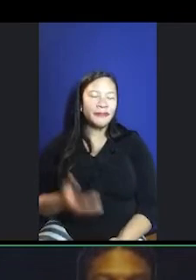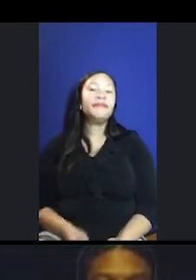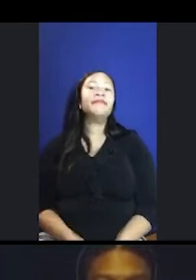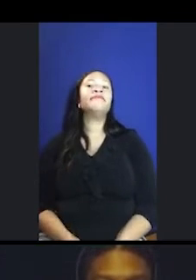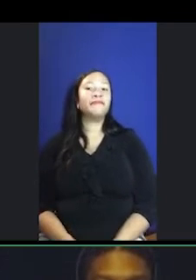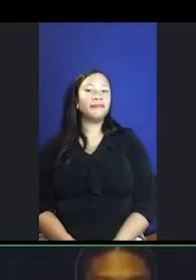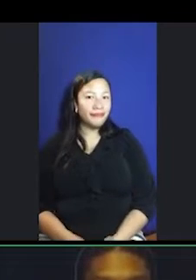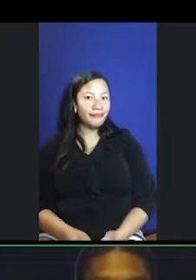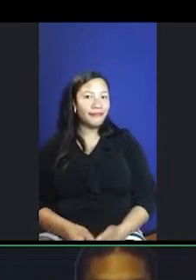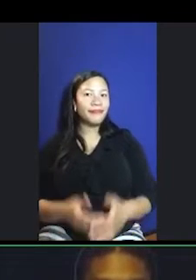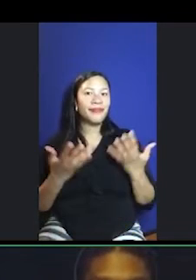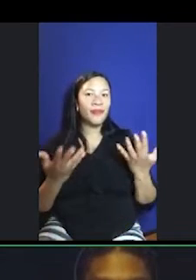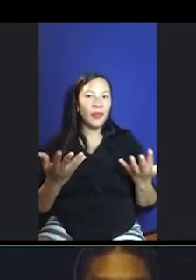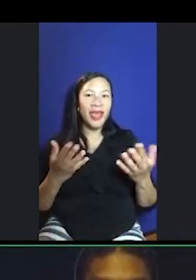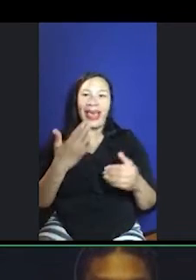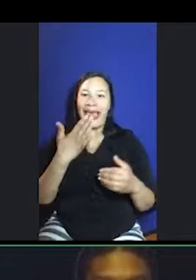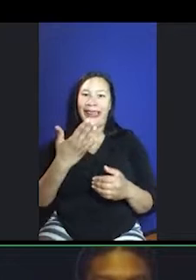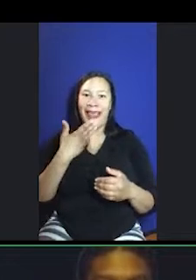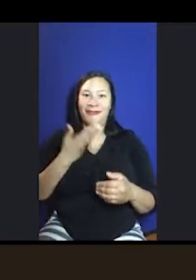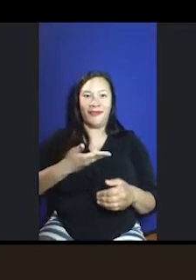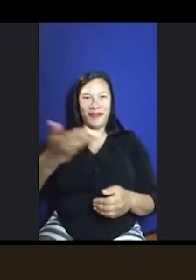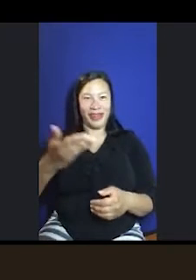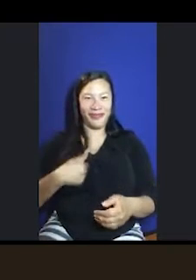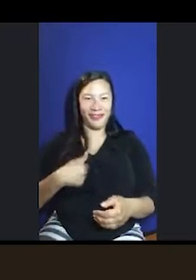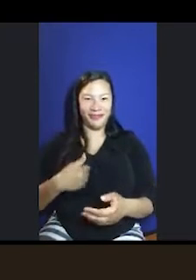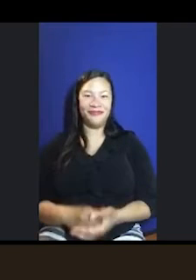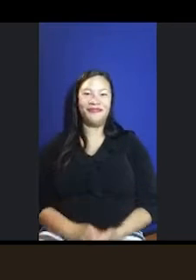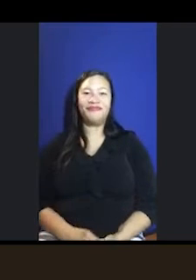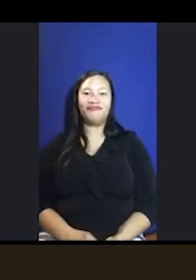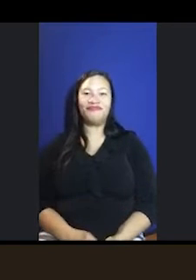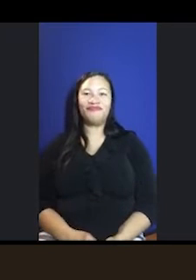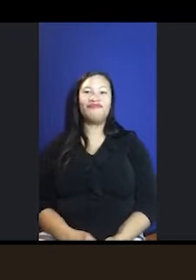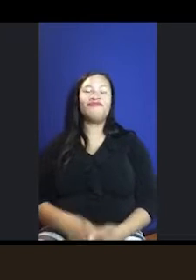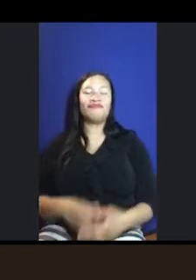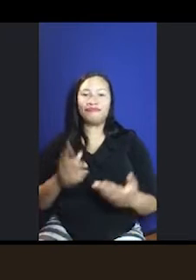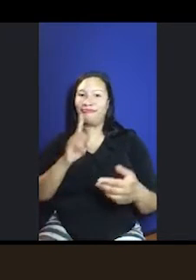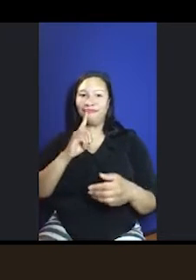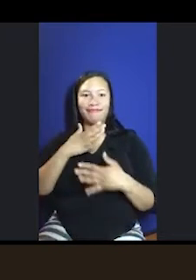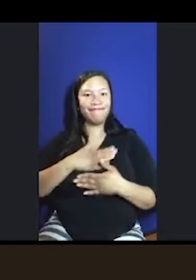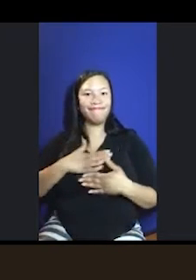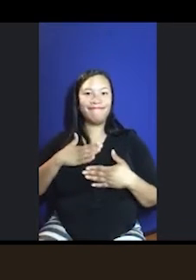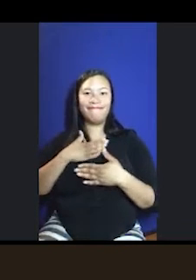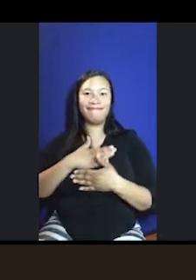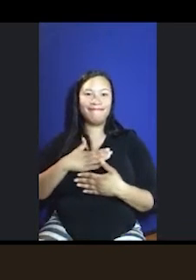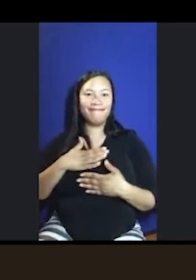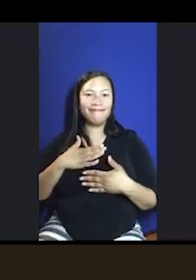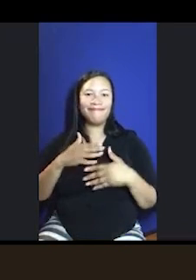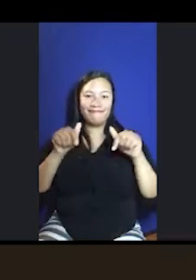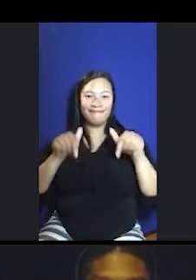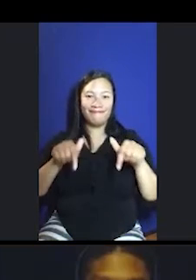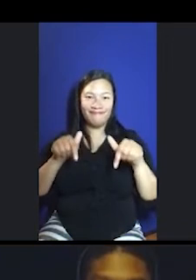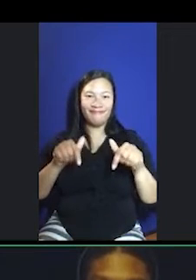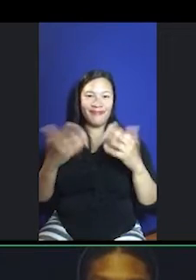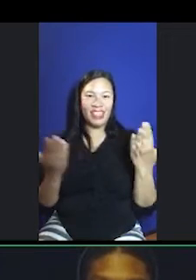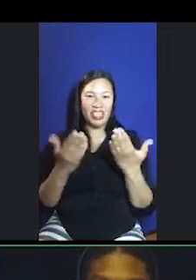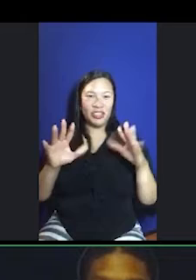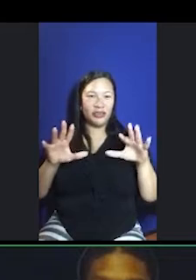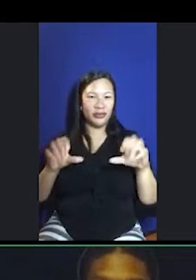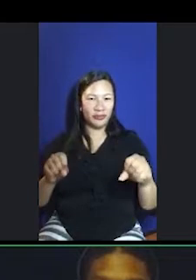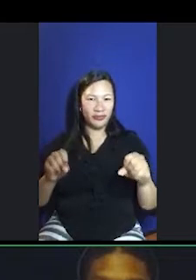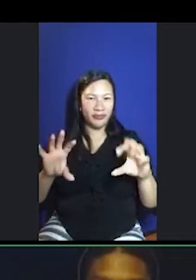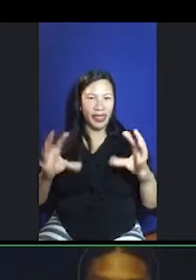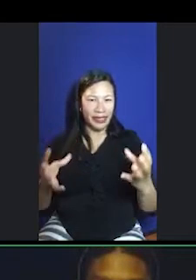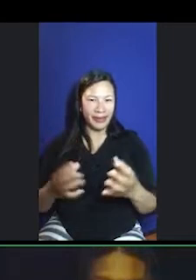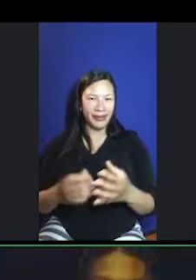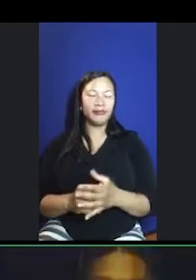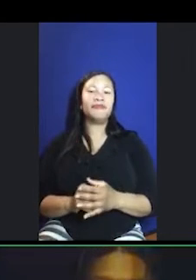Well, thank y'all for having me here, and really appreciate this designated space. As far